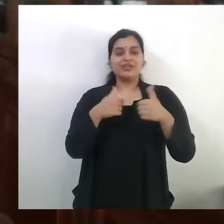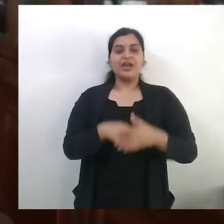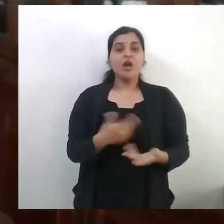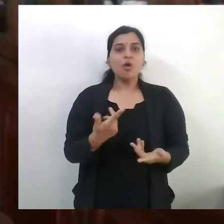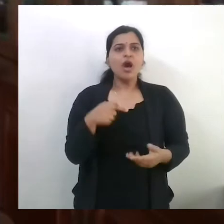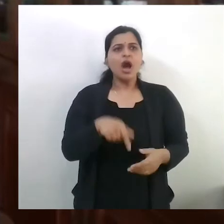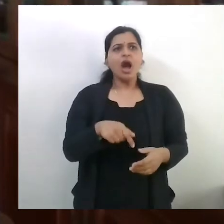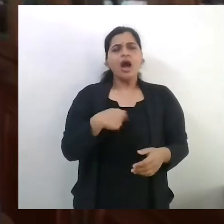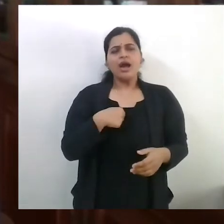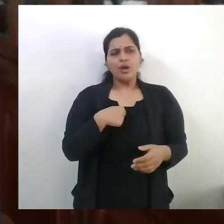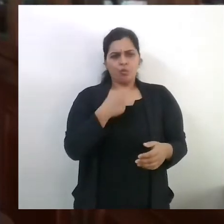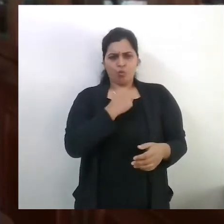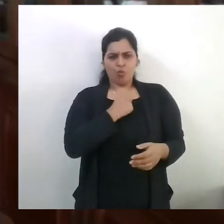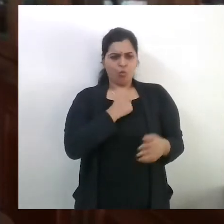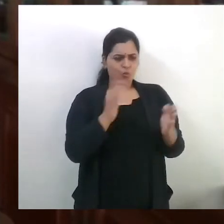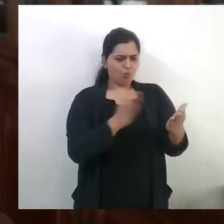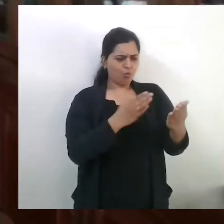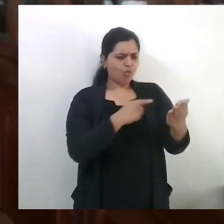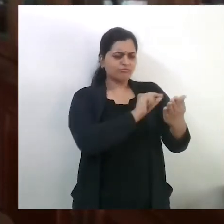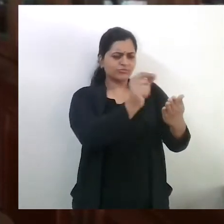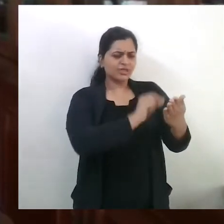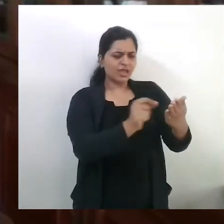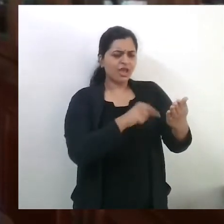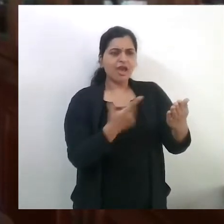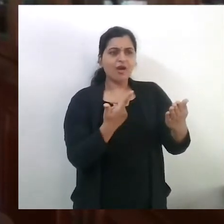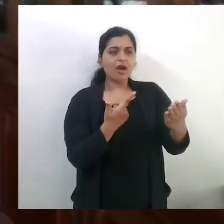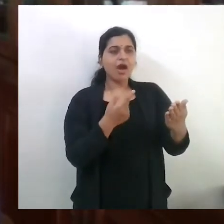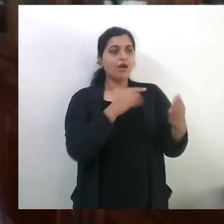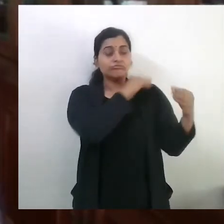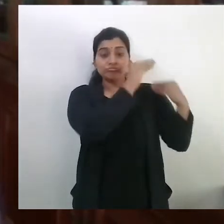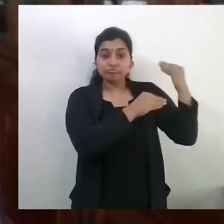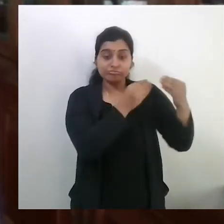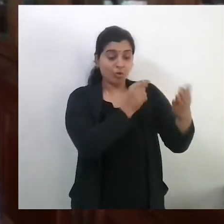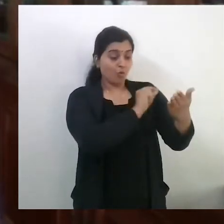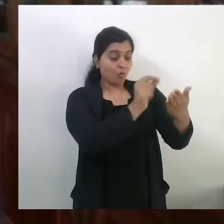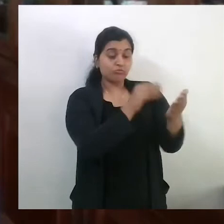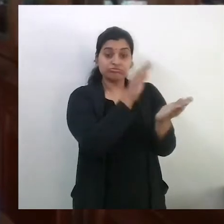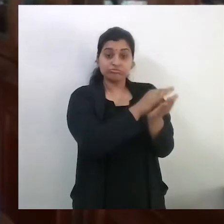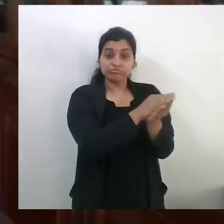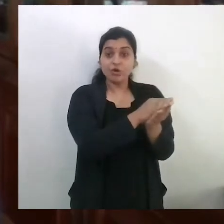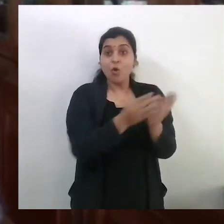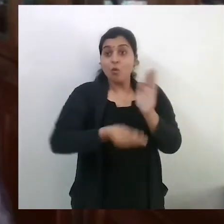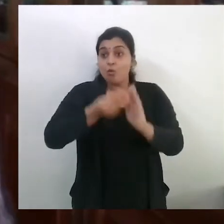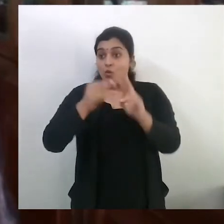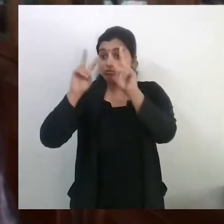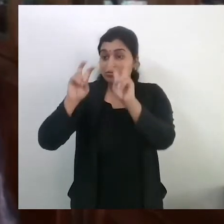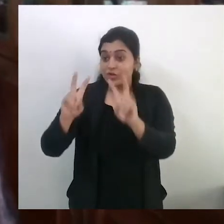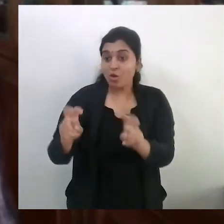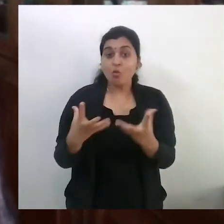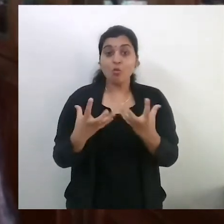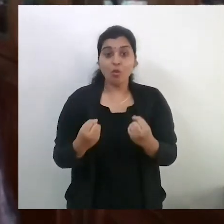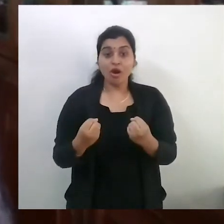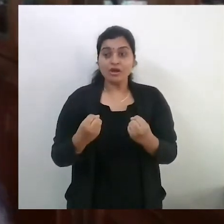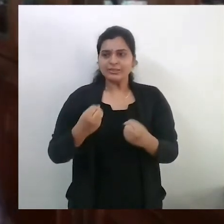points. And I think we need further reference points. We have just about started the journey. And as a revival